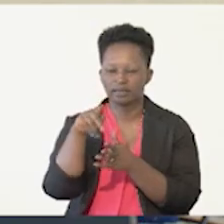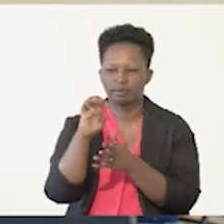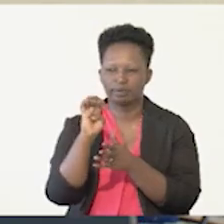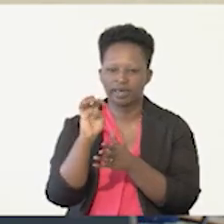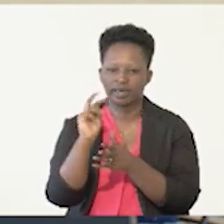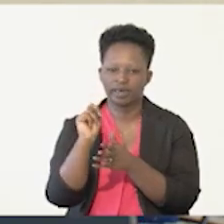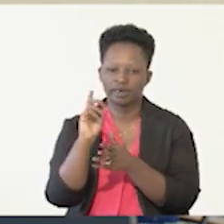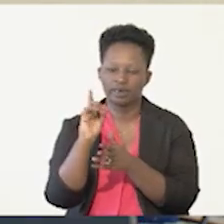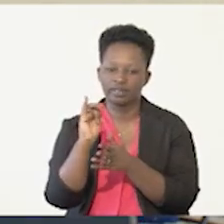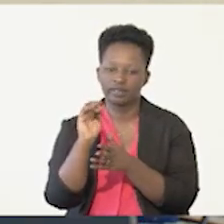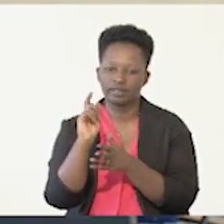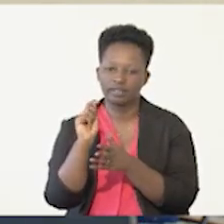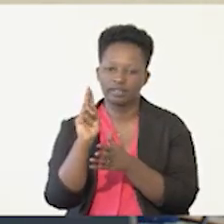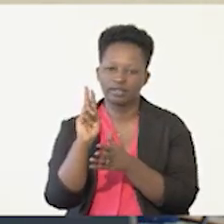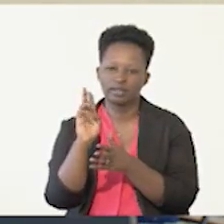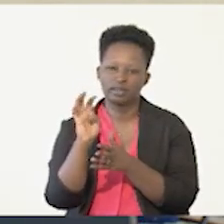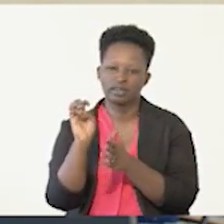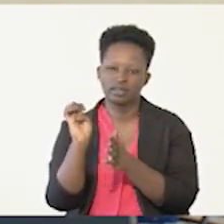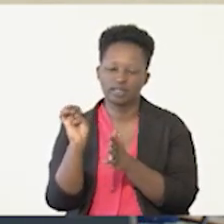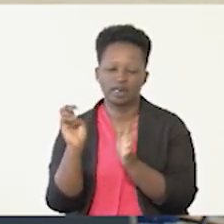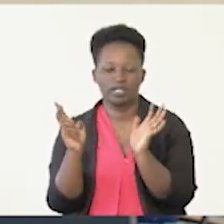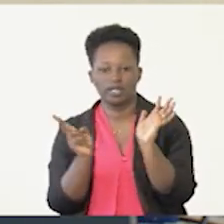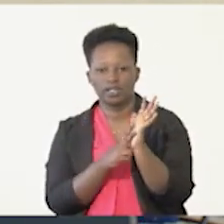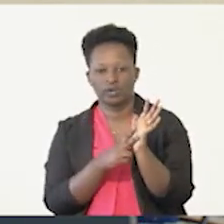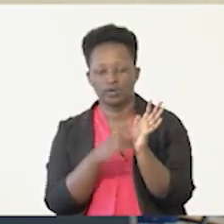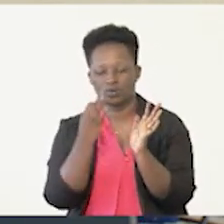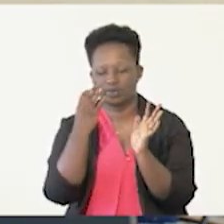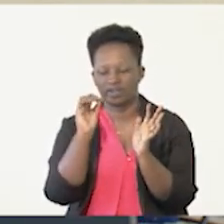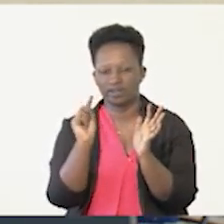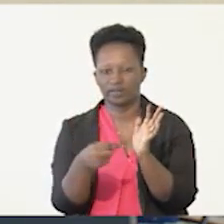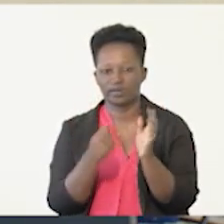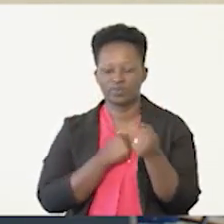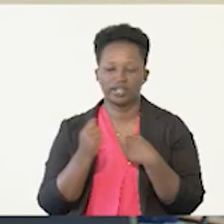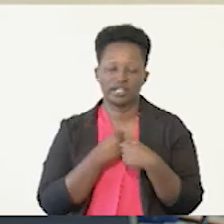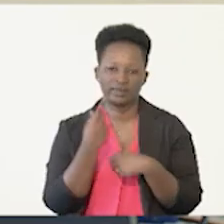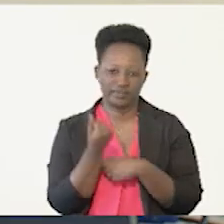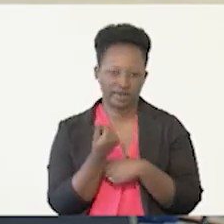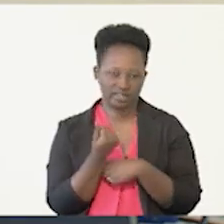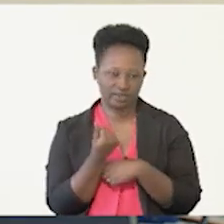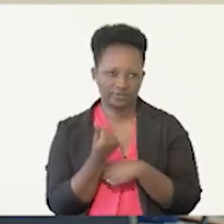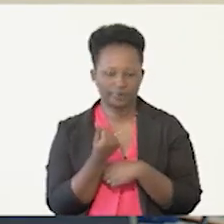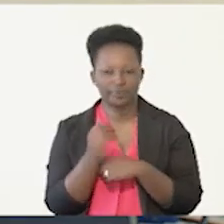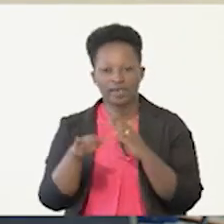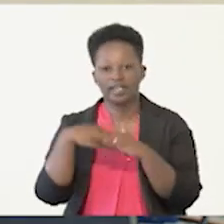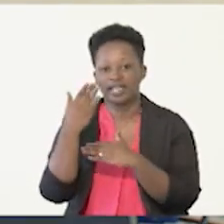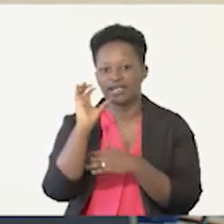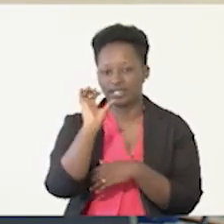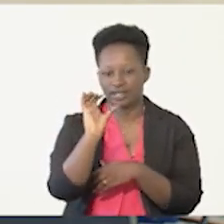is 30,000 Rwandan francs. 30,000 Rwandan francs. So that is part B. Then part